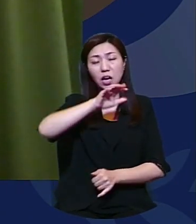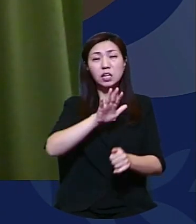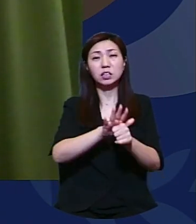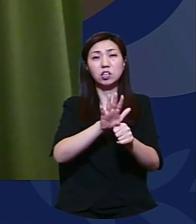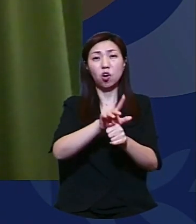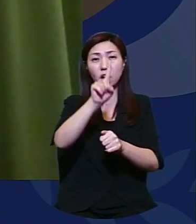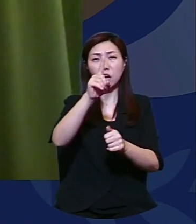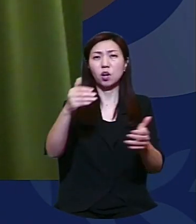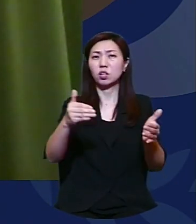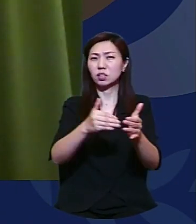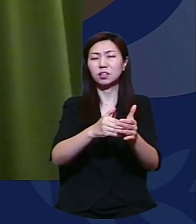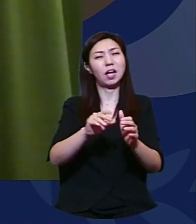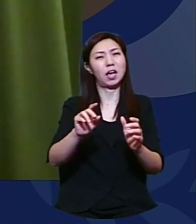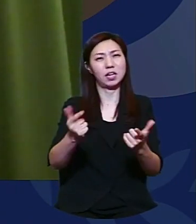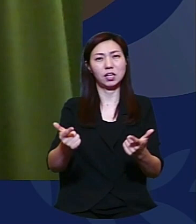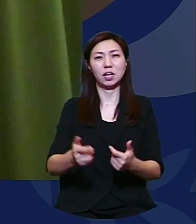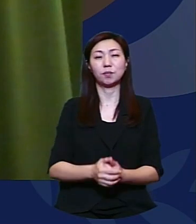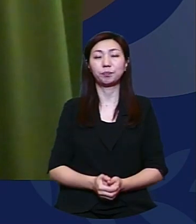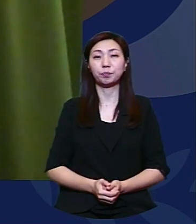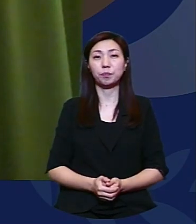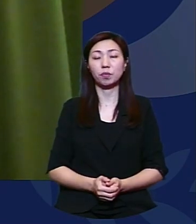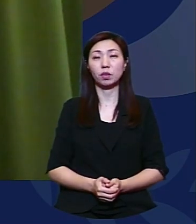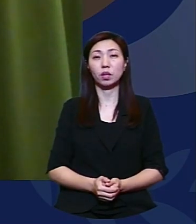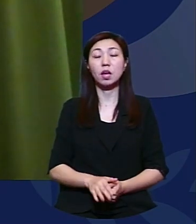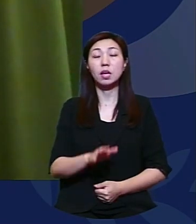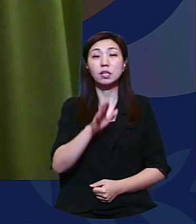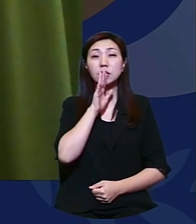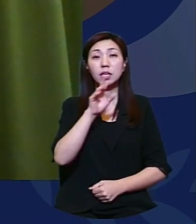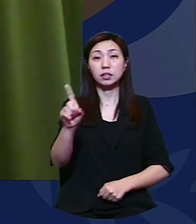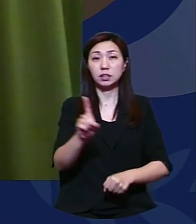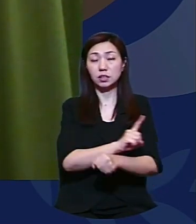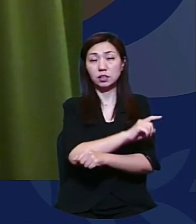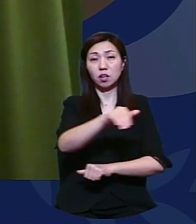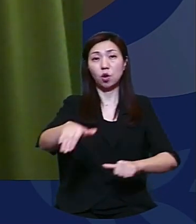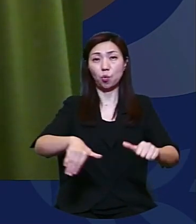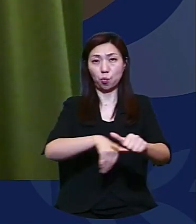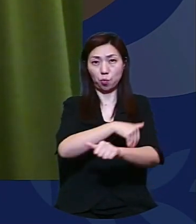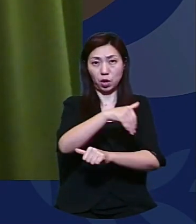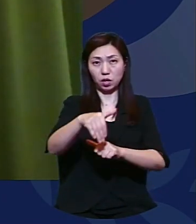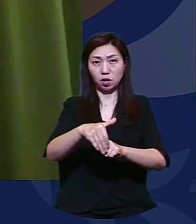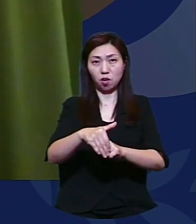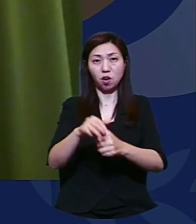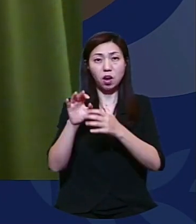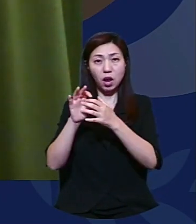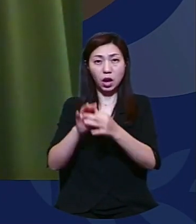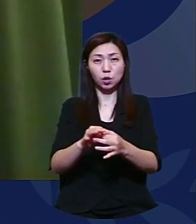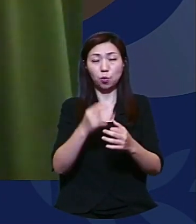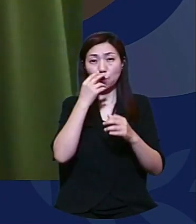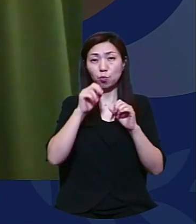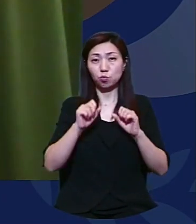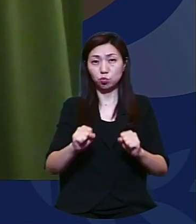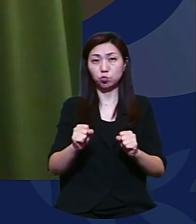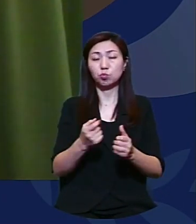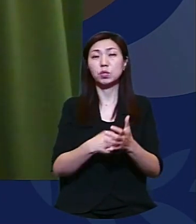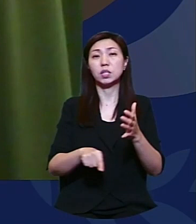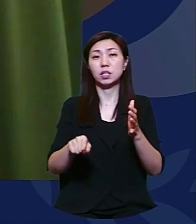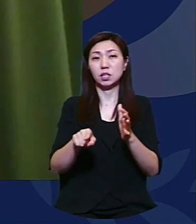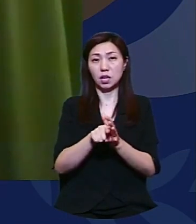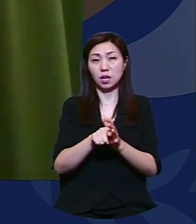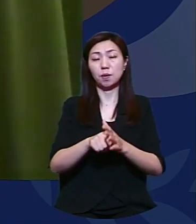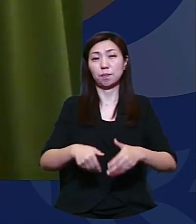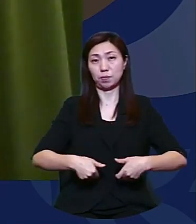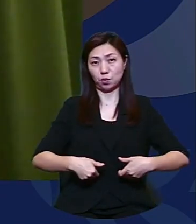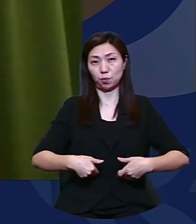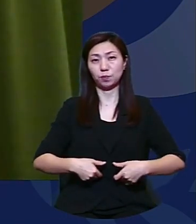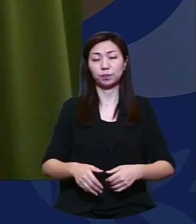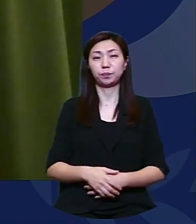the actual health of the digital ecosystem that we are helping to create. Unfortunately, our historic digital transformation has also opened up the